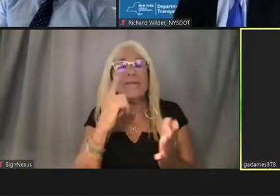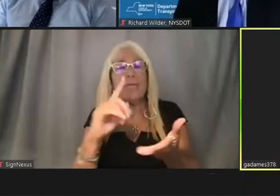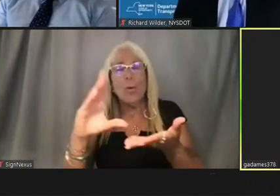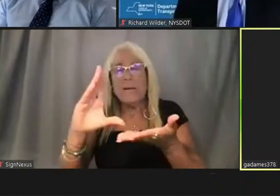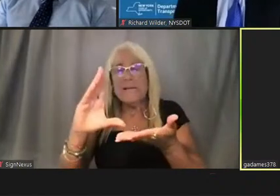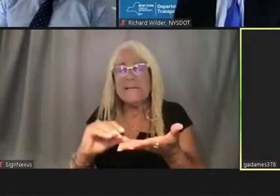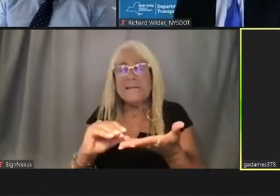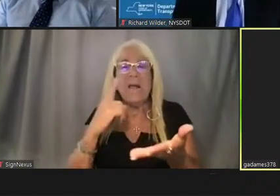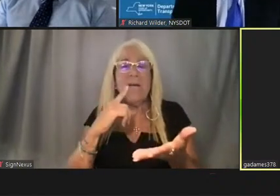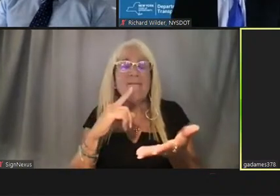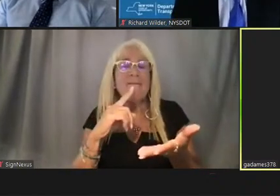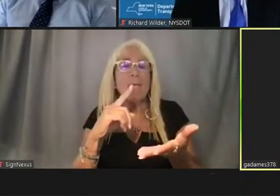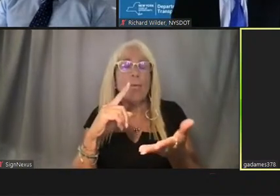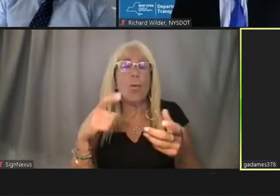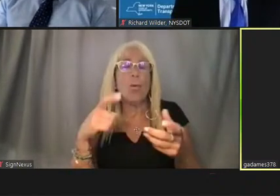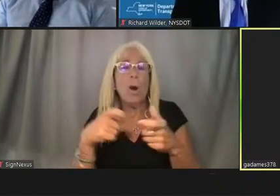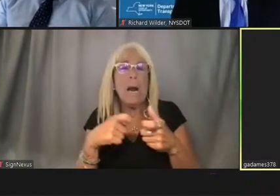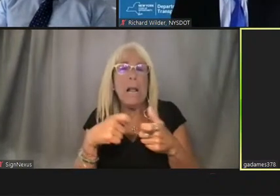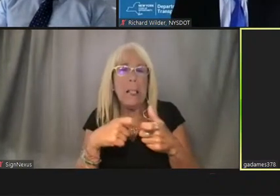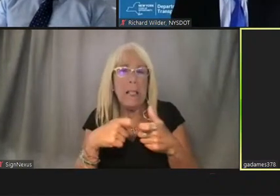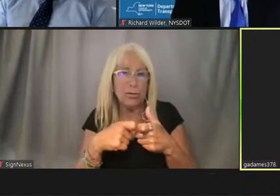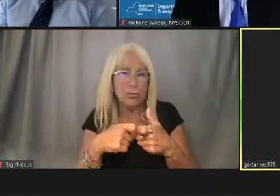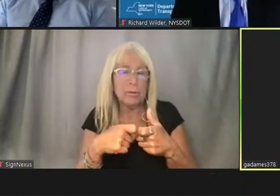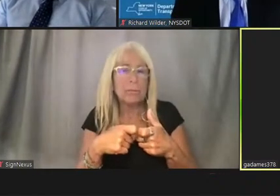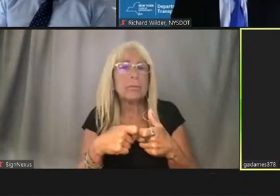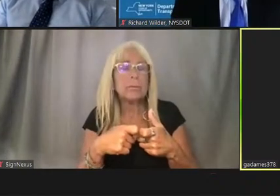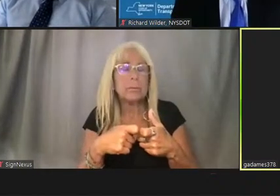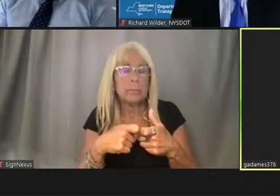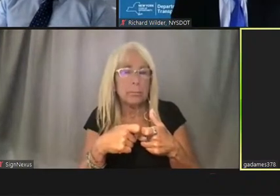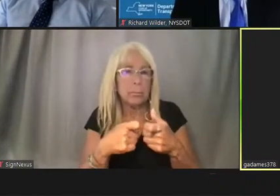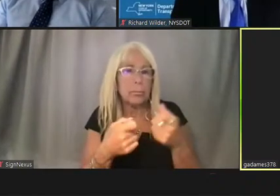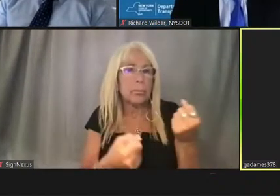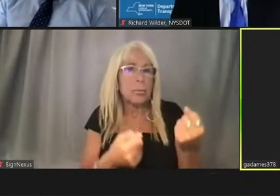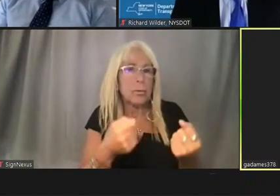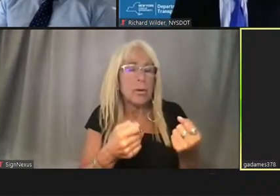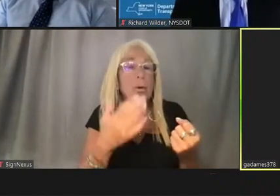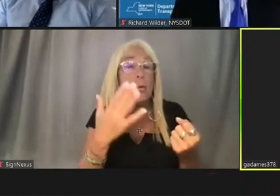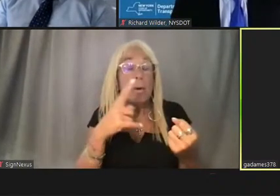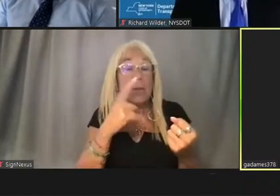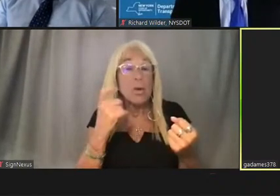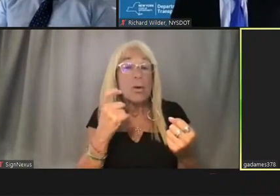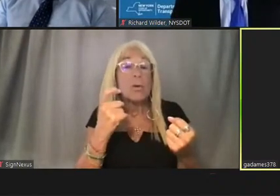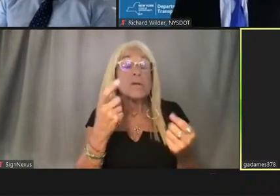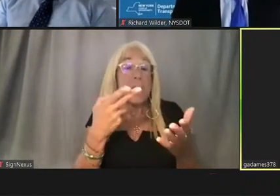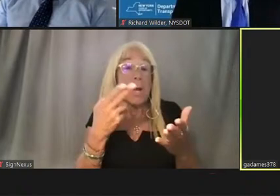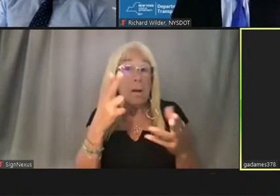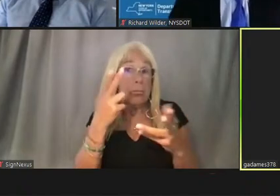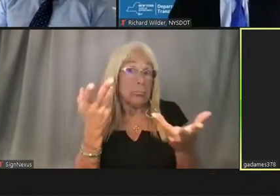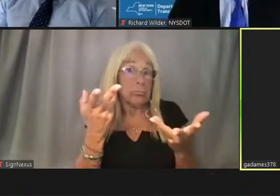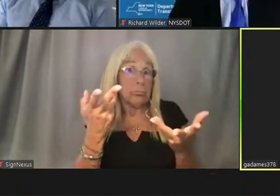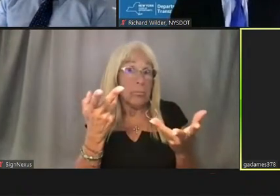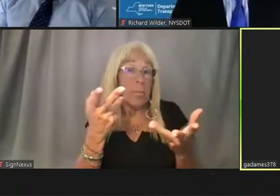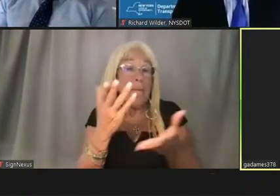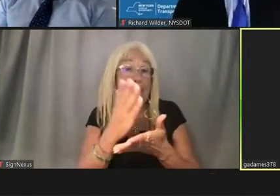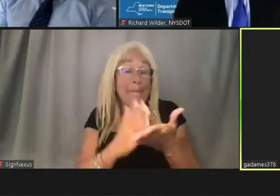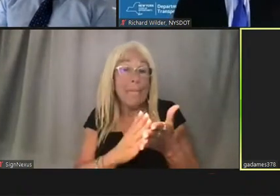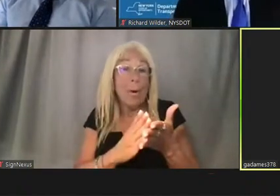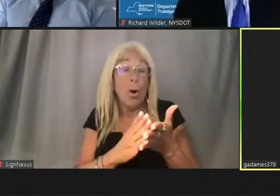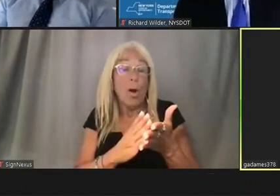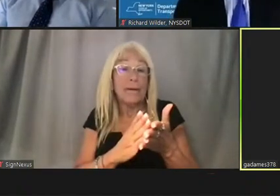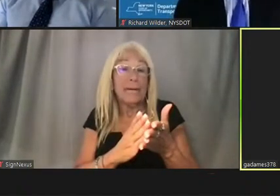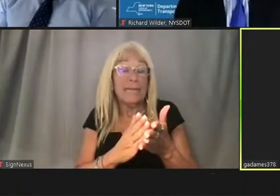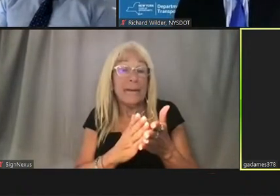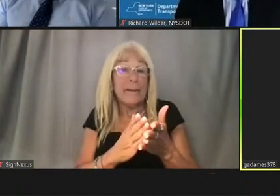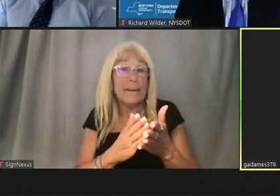electric vehicles since they do um honor part of the initiatives or or promote some of the